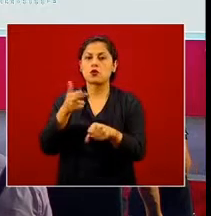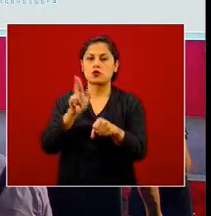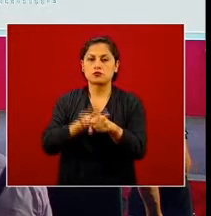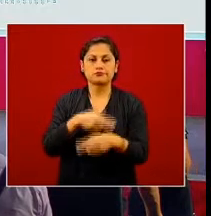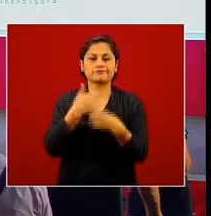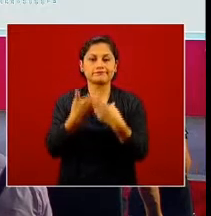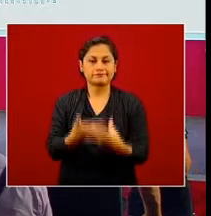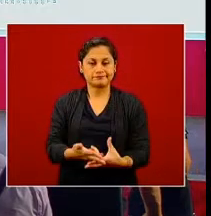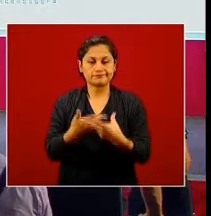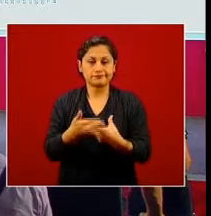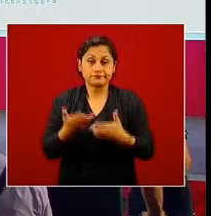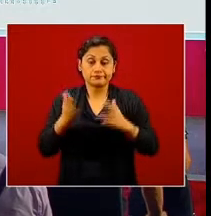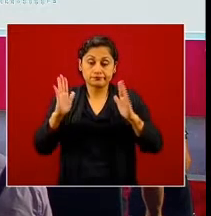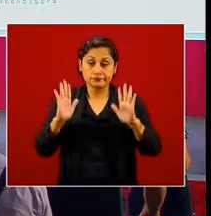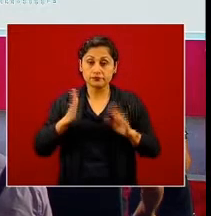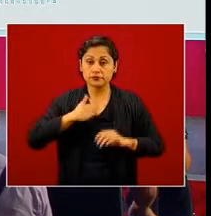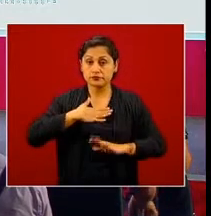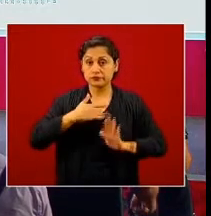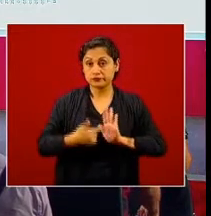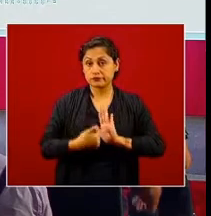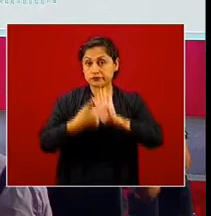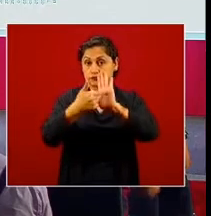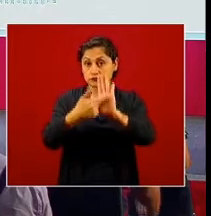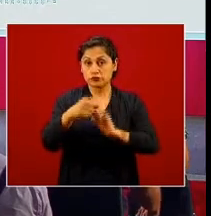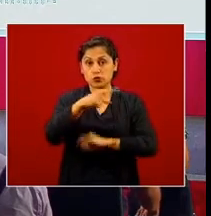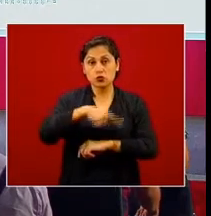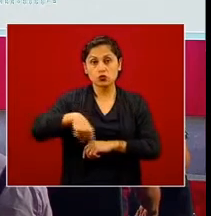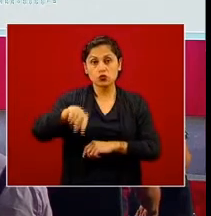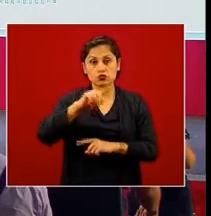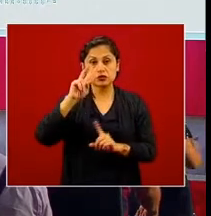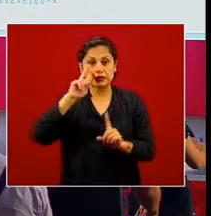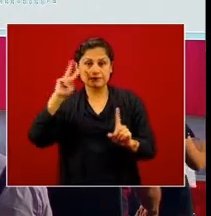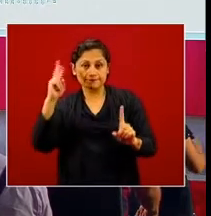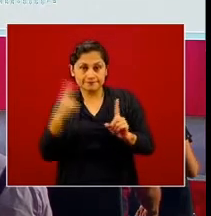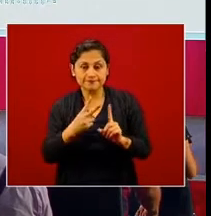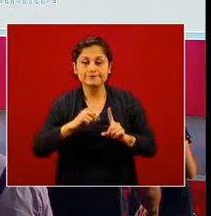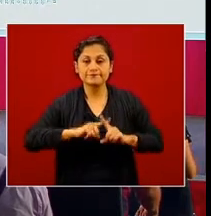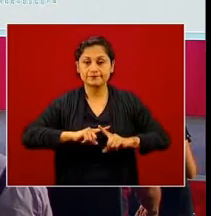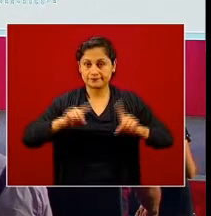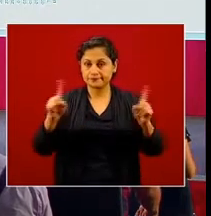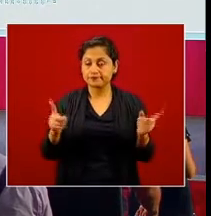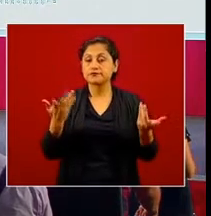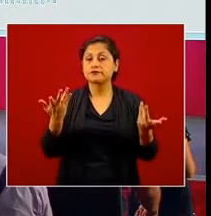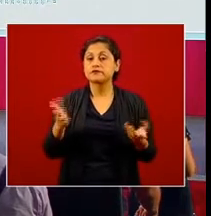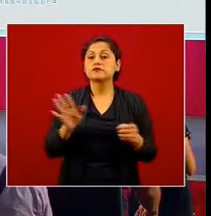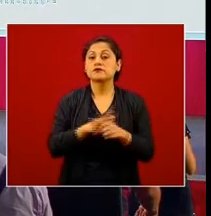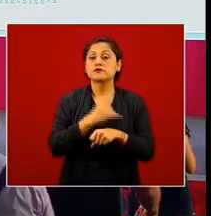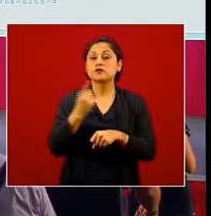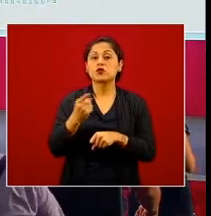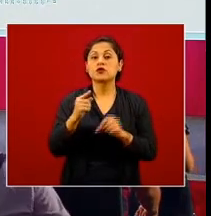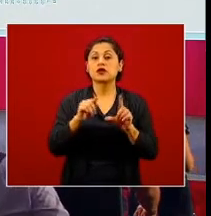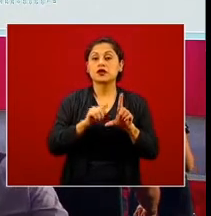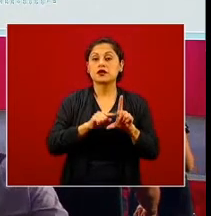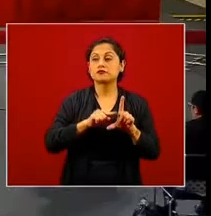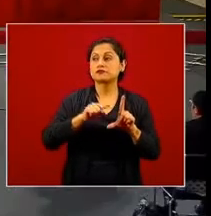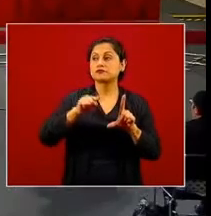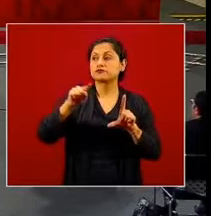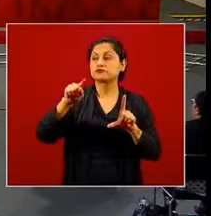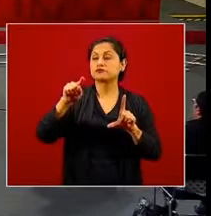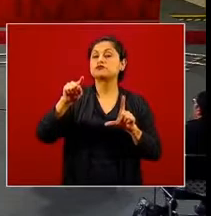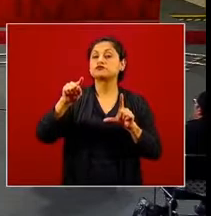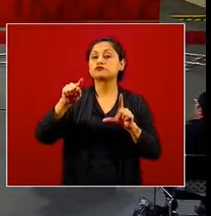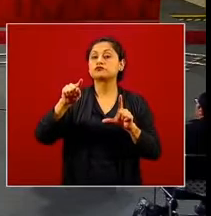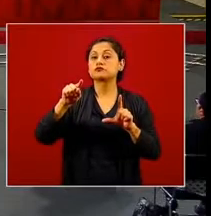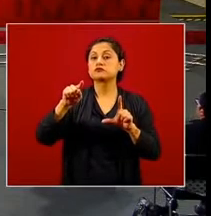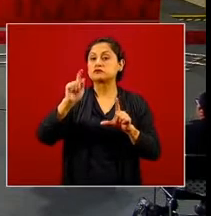So this is another visual for you to see how the curve has been flattened. The